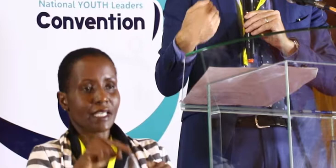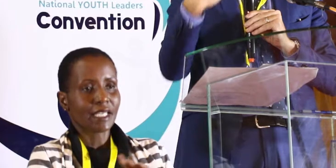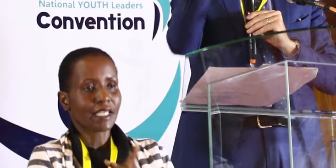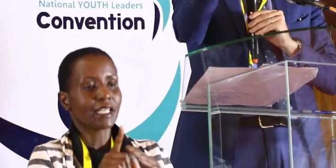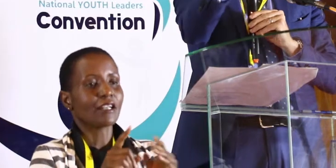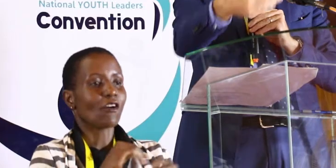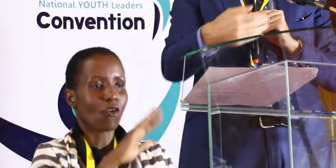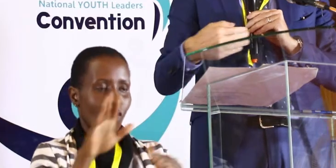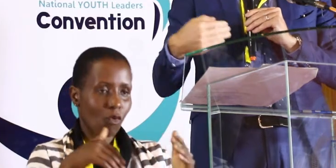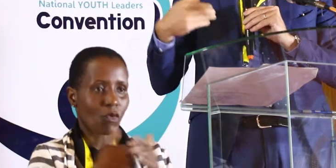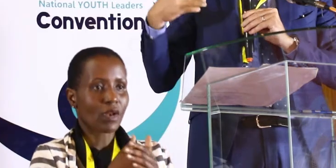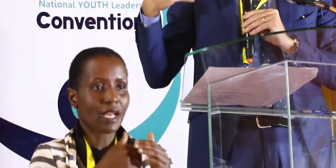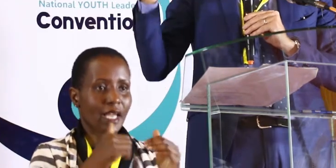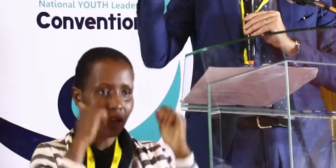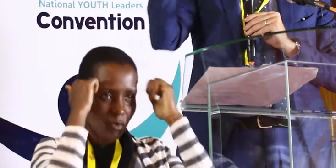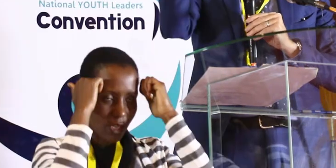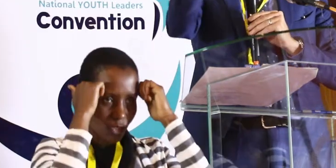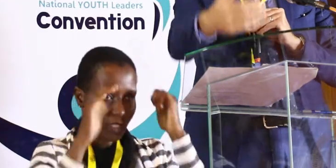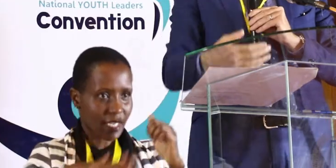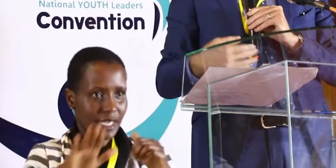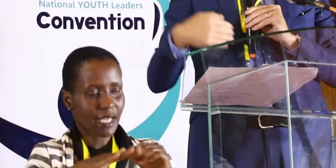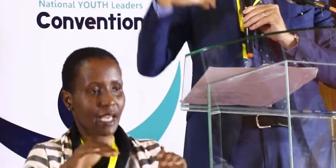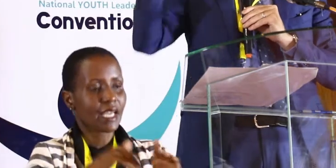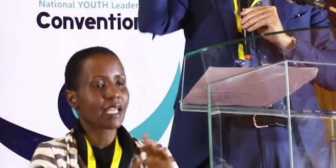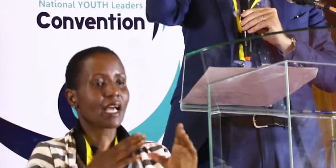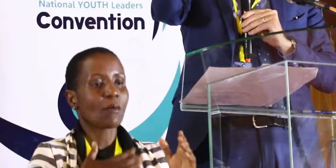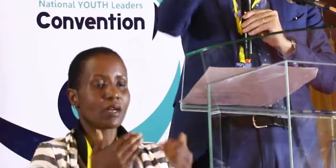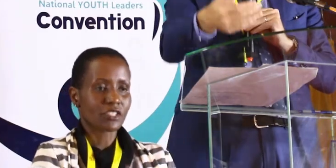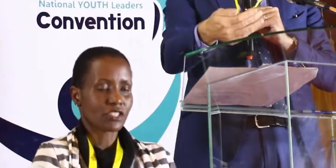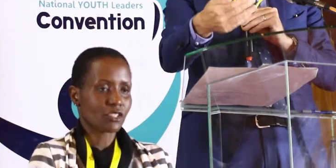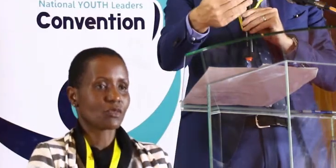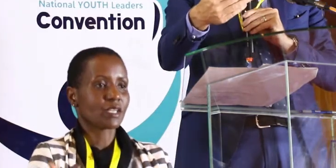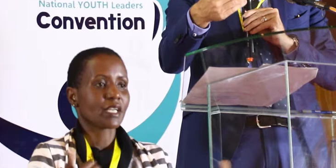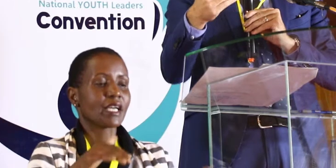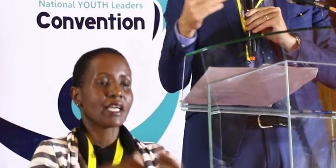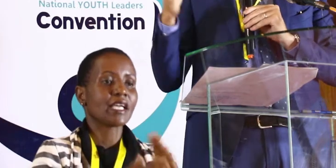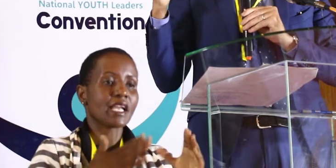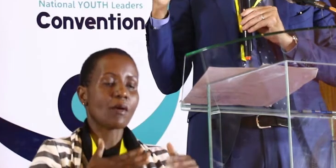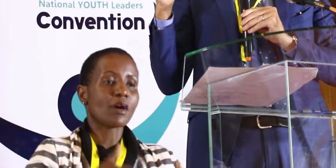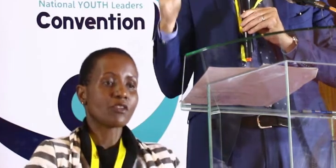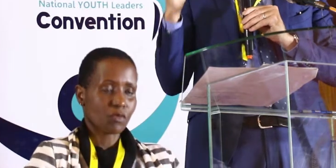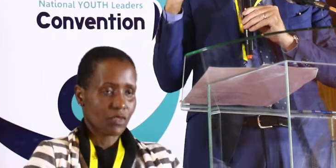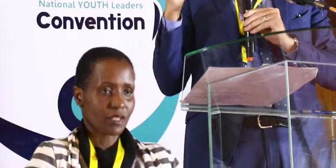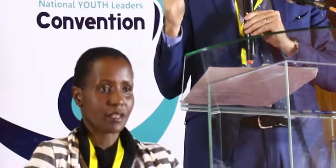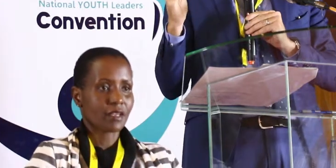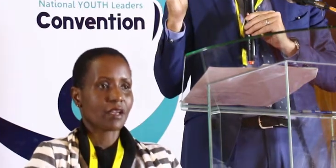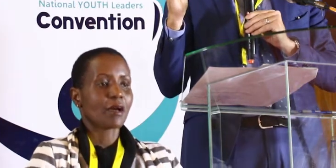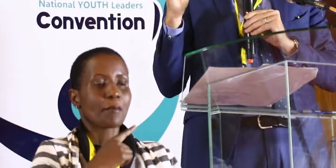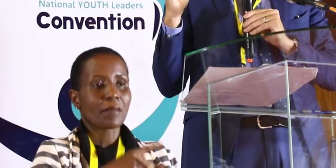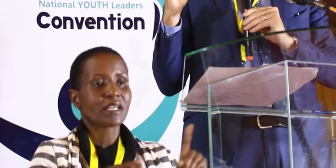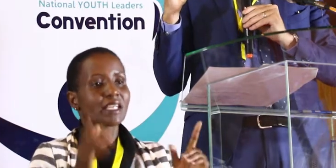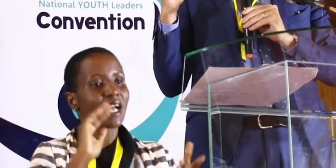also the formal education in our children and in our youth. But we shouldn't